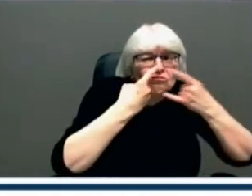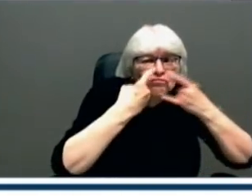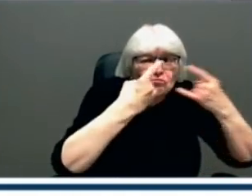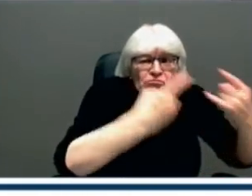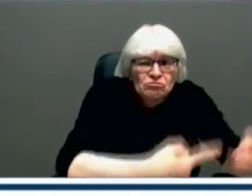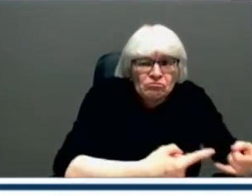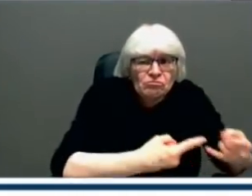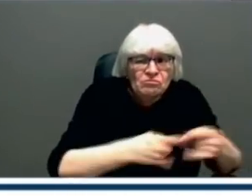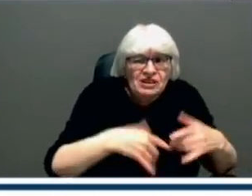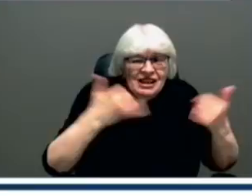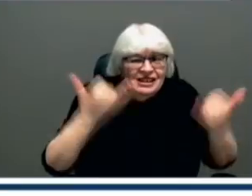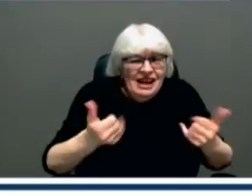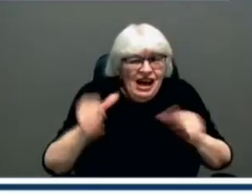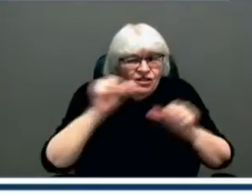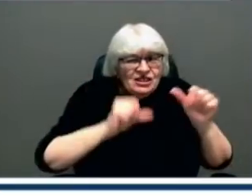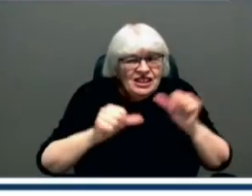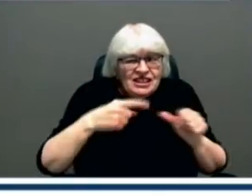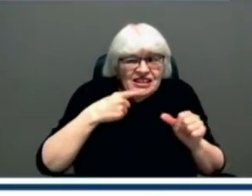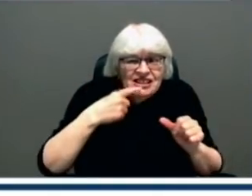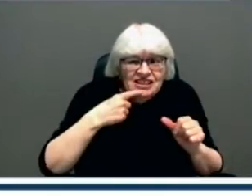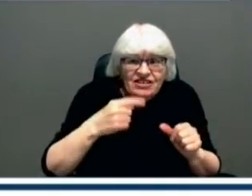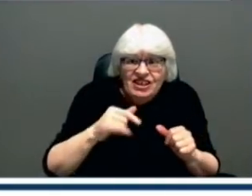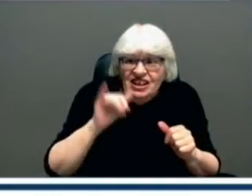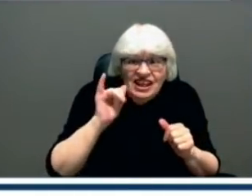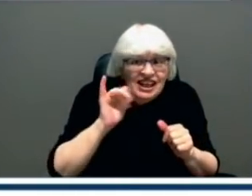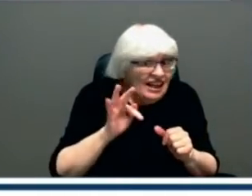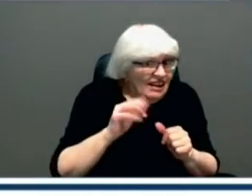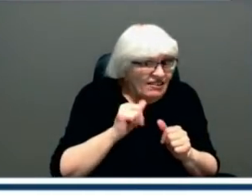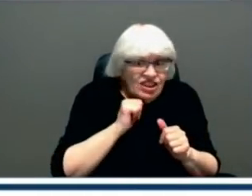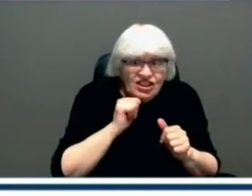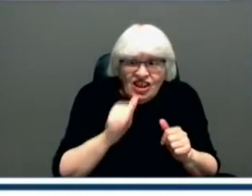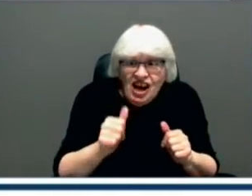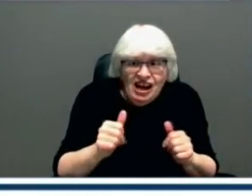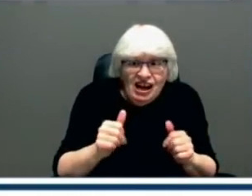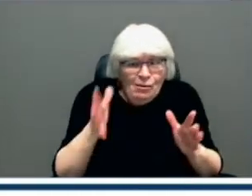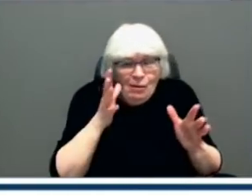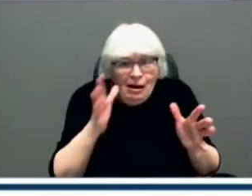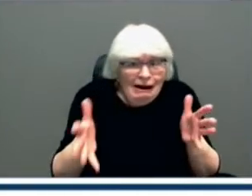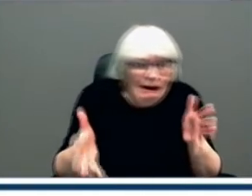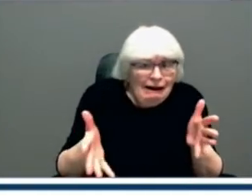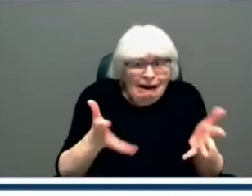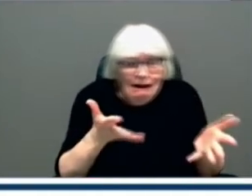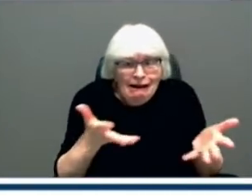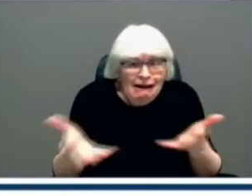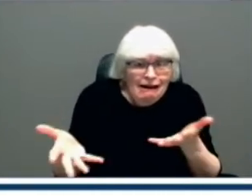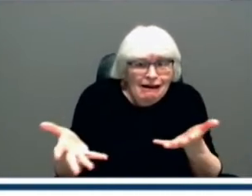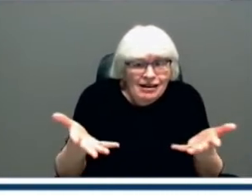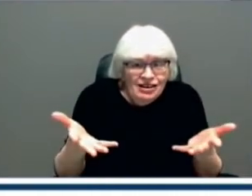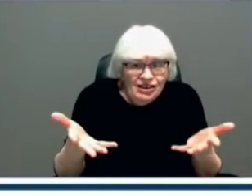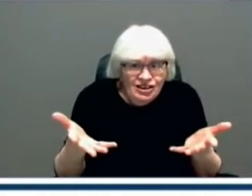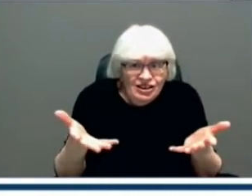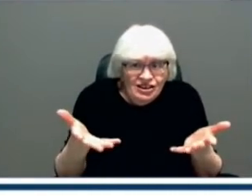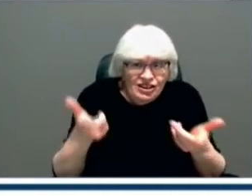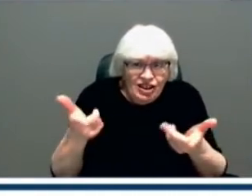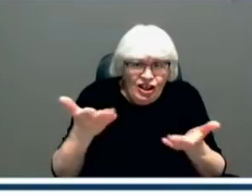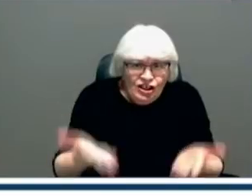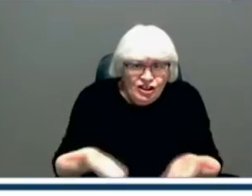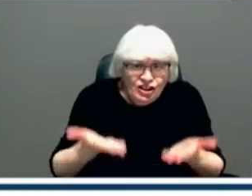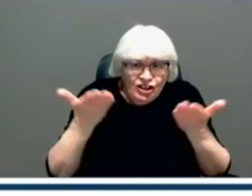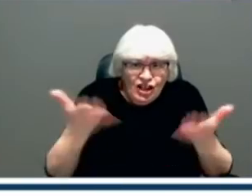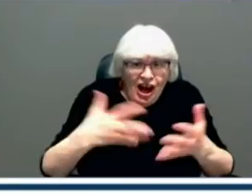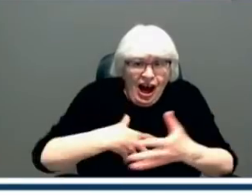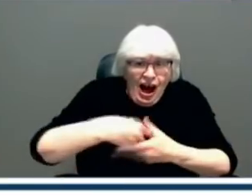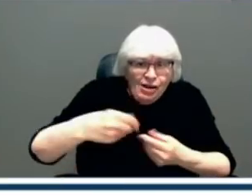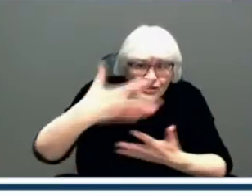might not adapt. So would you recommend that people wear masking in public places? And why not make